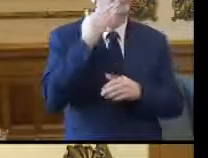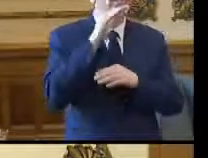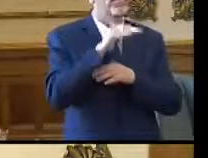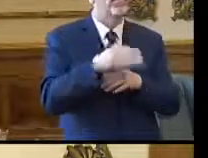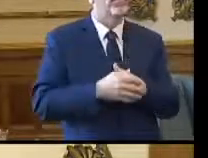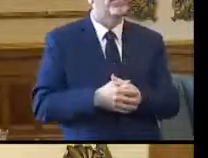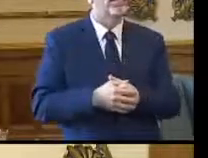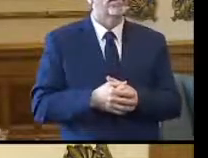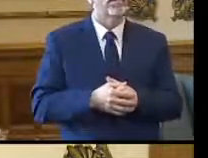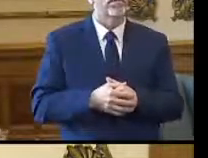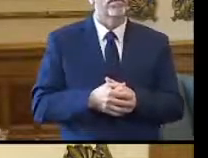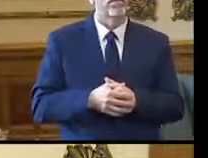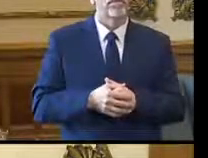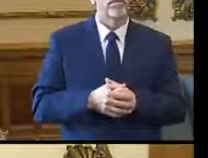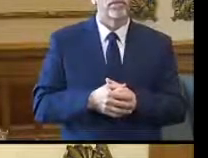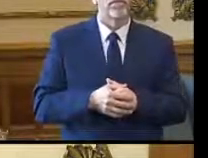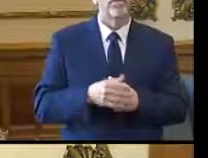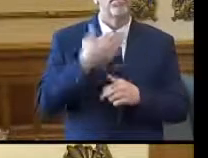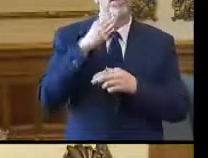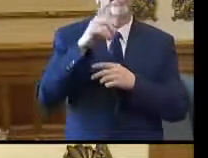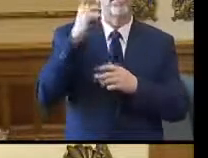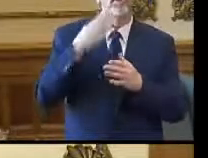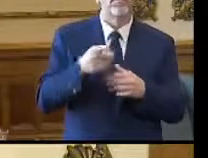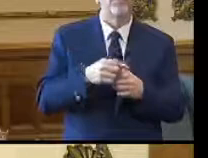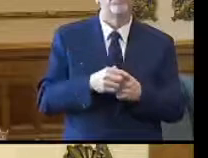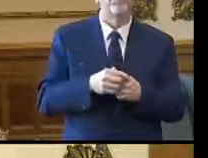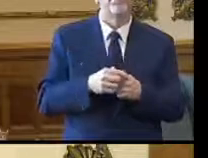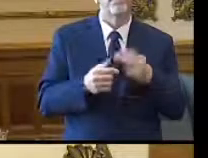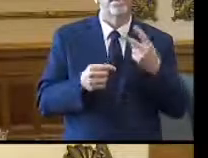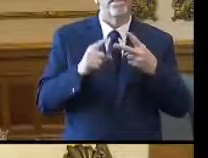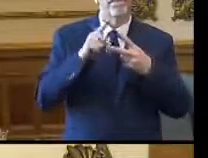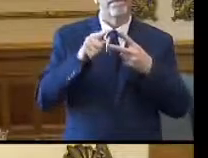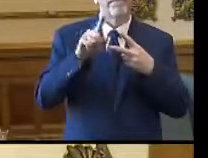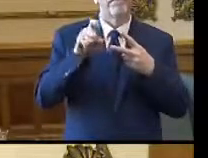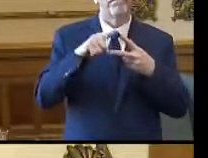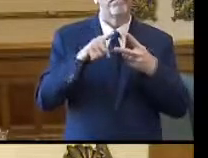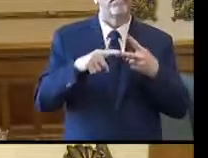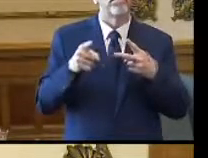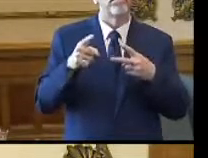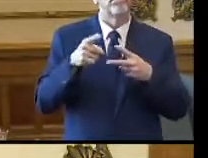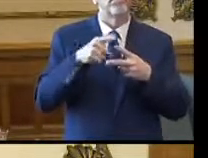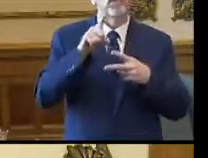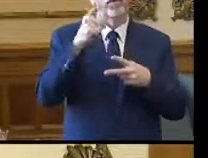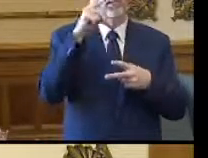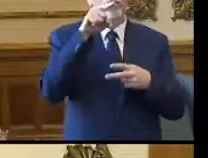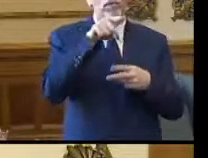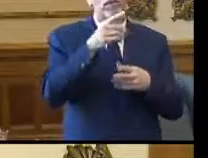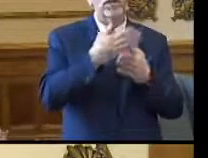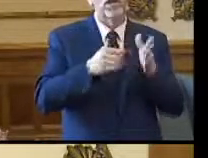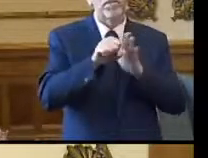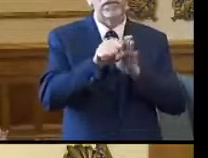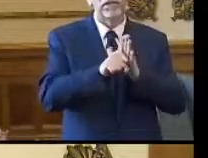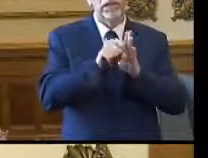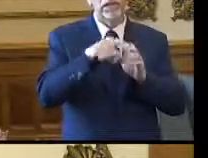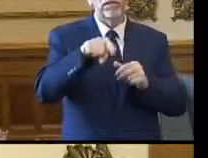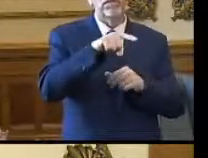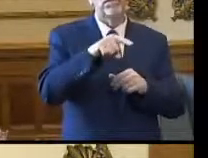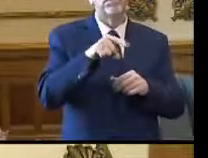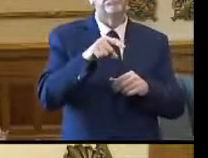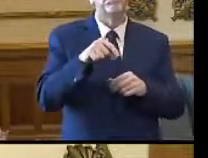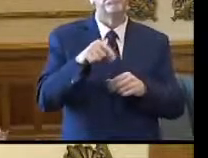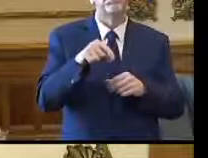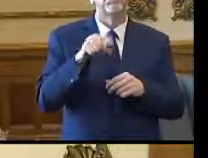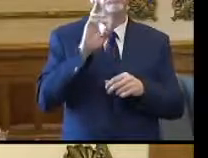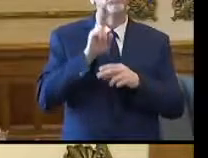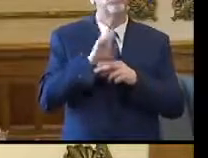Good afternoon, Governor. Two quick questions. Number one for you. Some states have, looks like they've been using